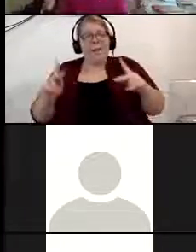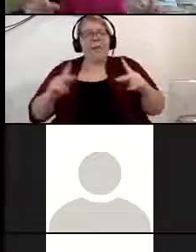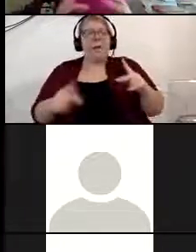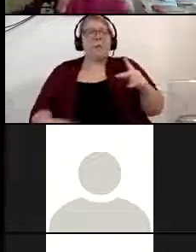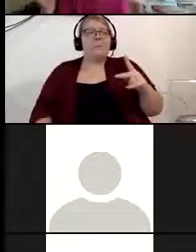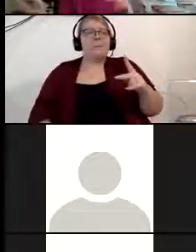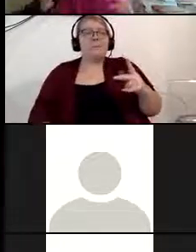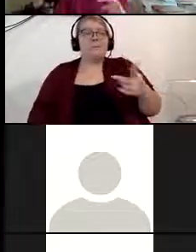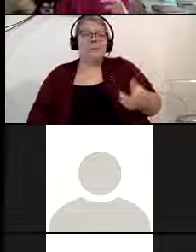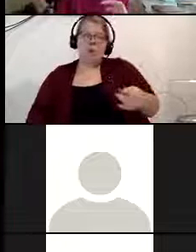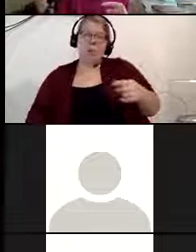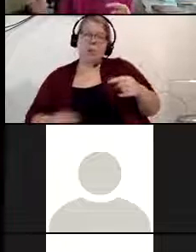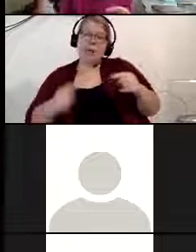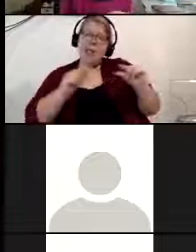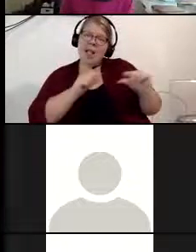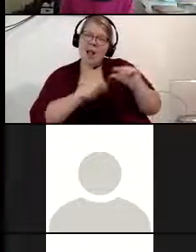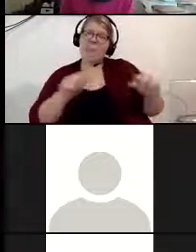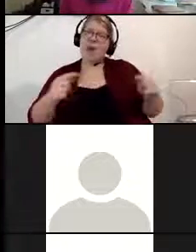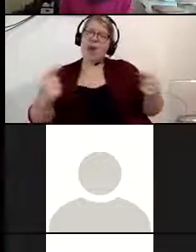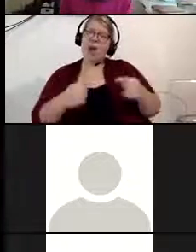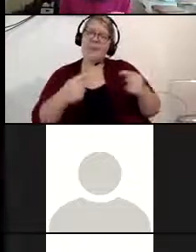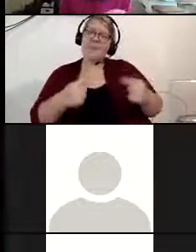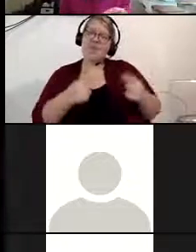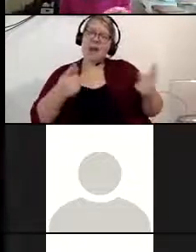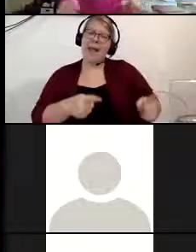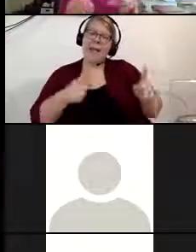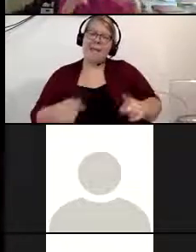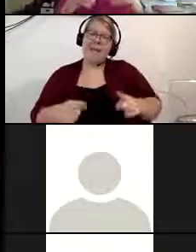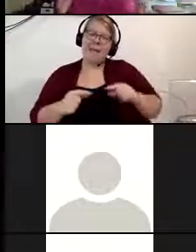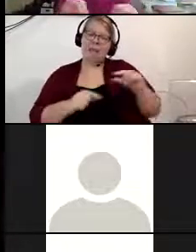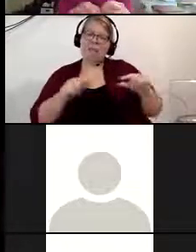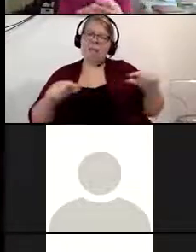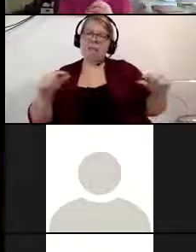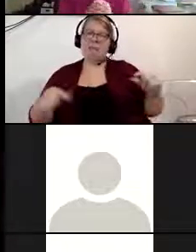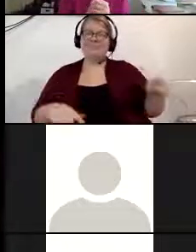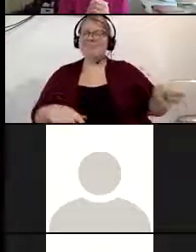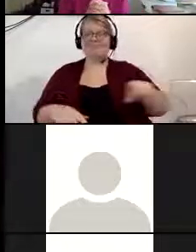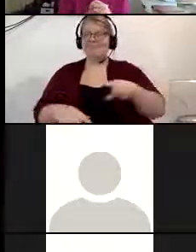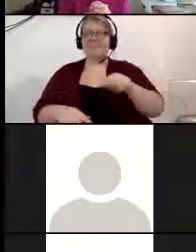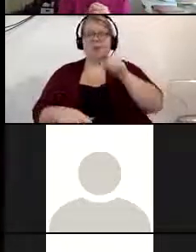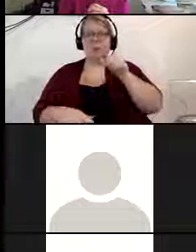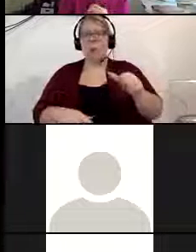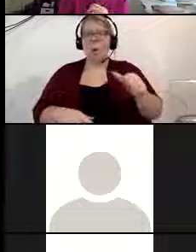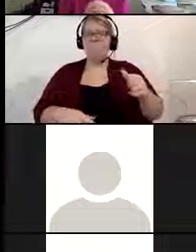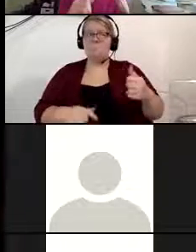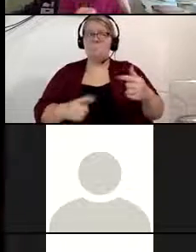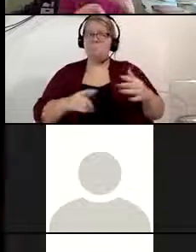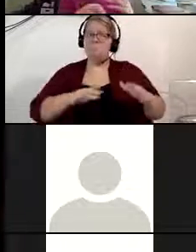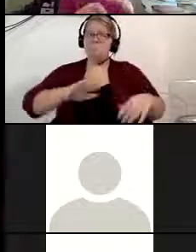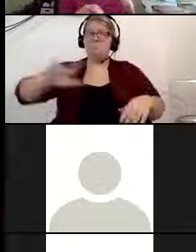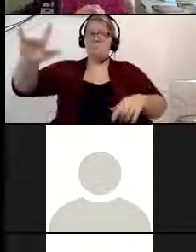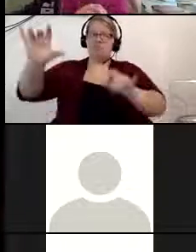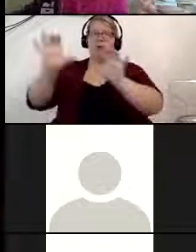whom harms are happening, and we'll look at that in a little bit, that never reach the crisis proportion. They